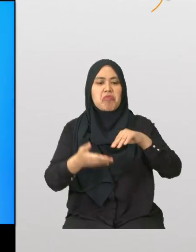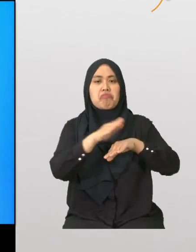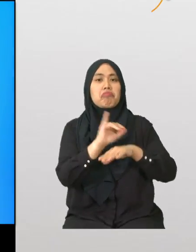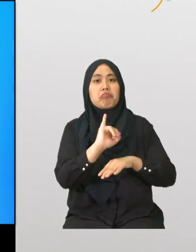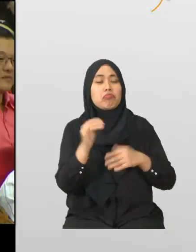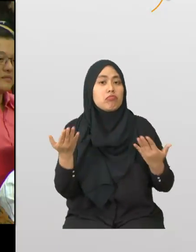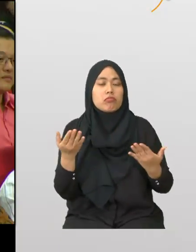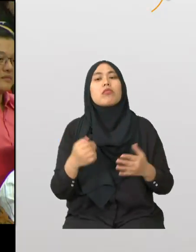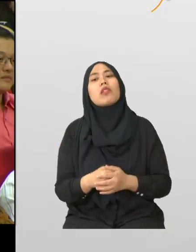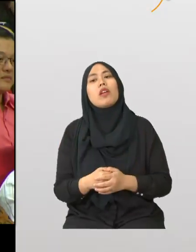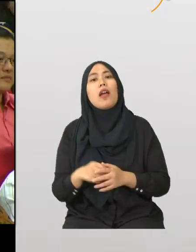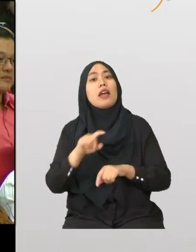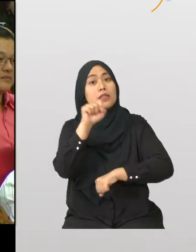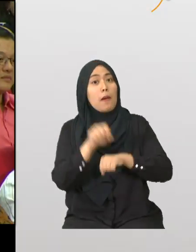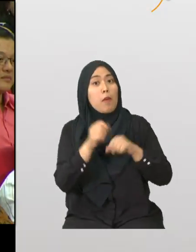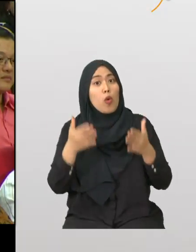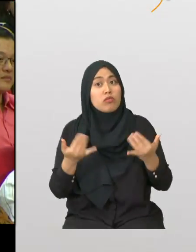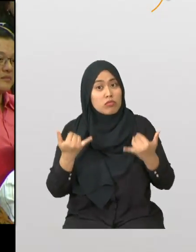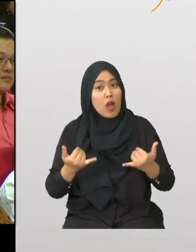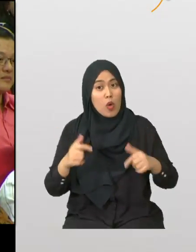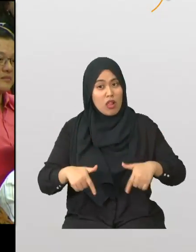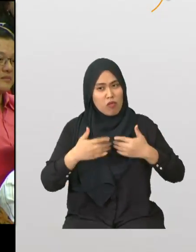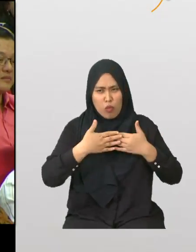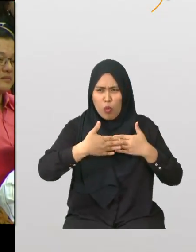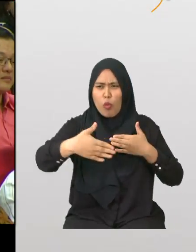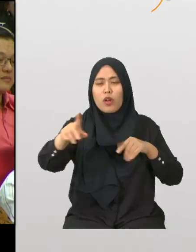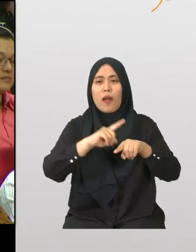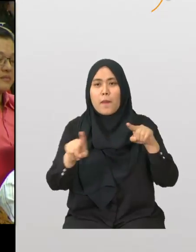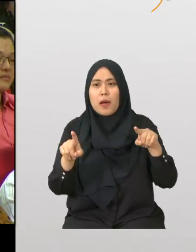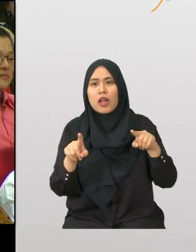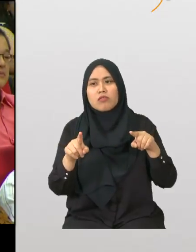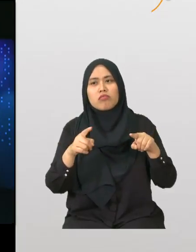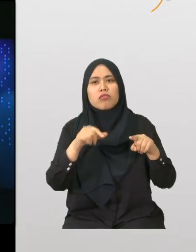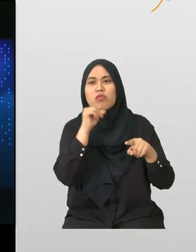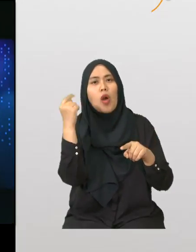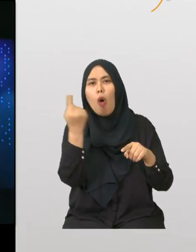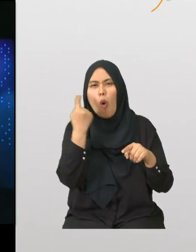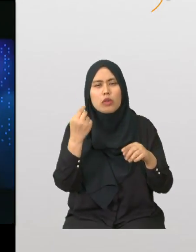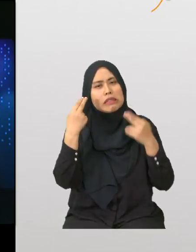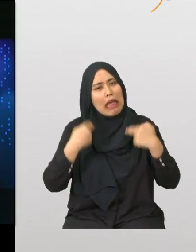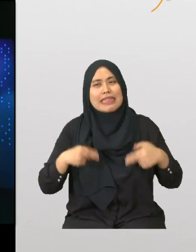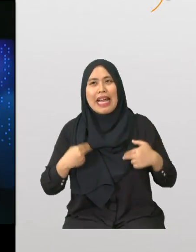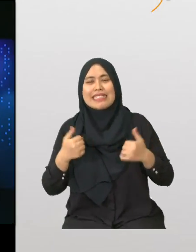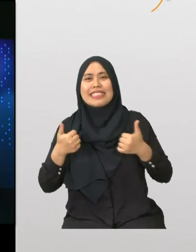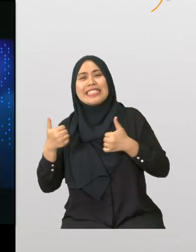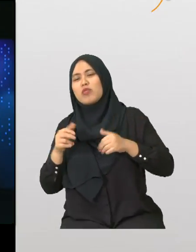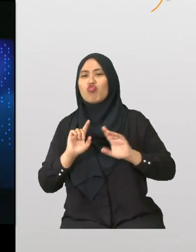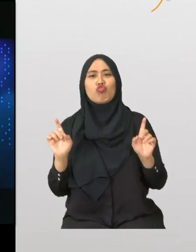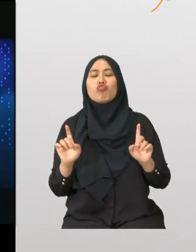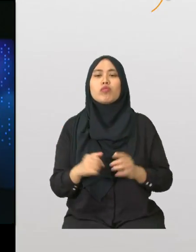Singaporeans are living longer, but unfortunately our additional years are not always healthy years.